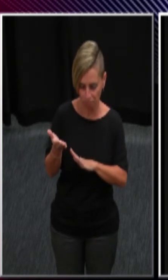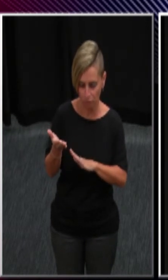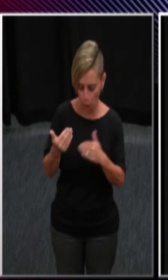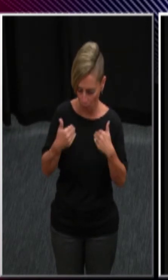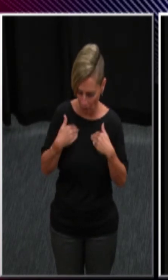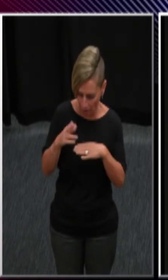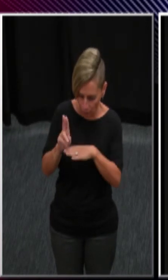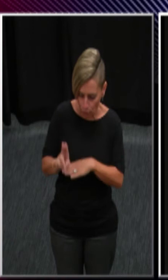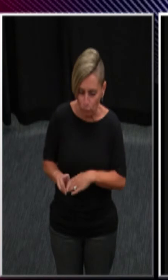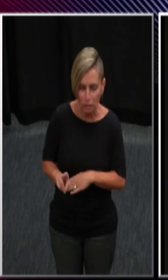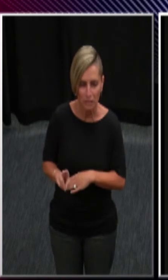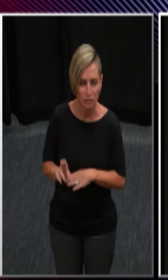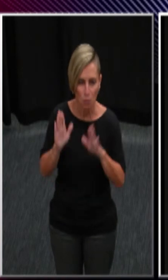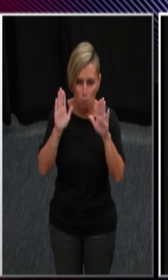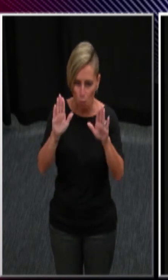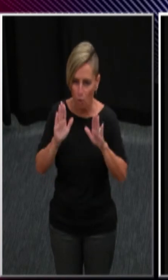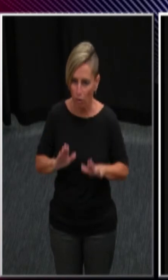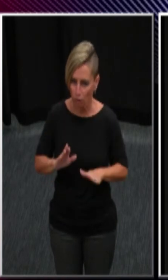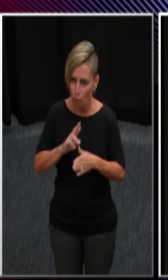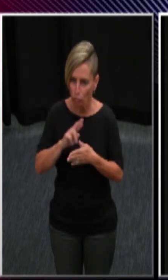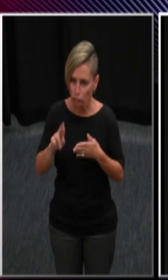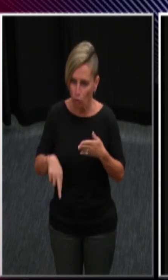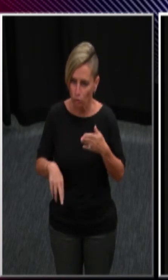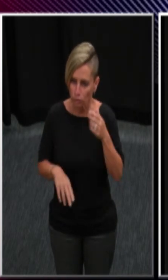great results of it.